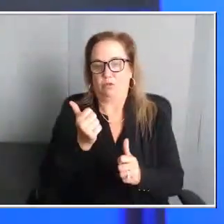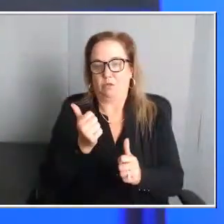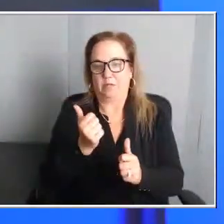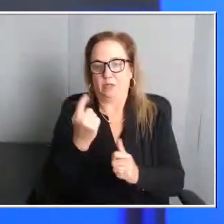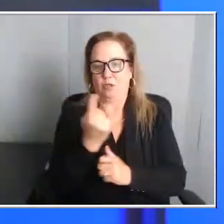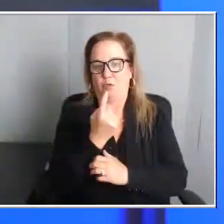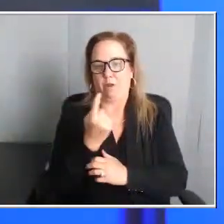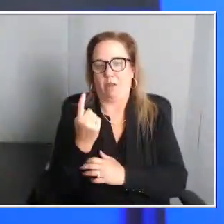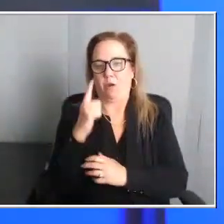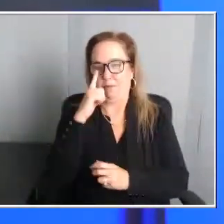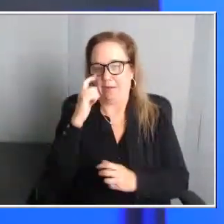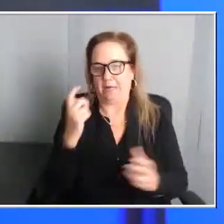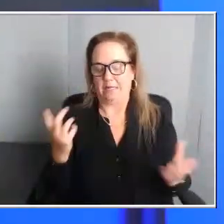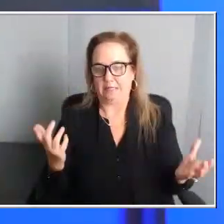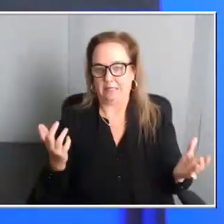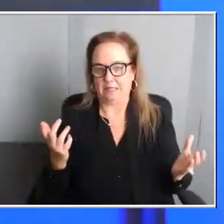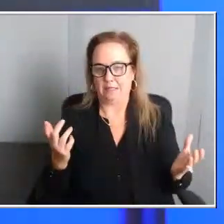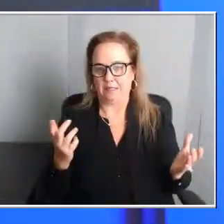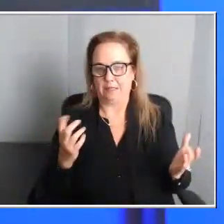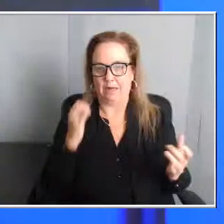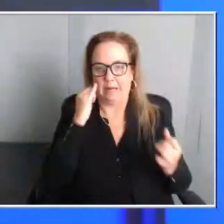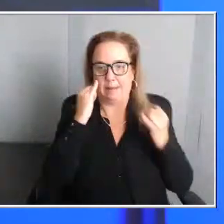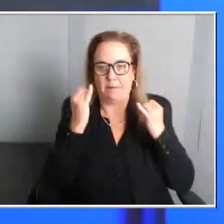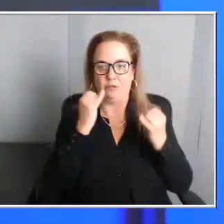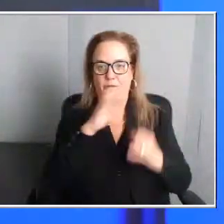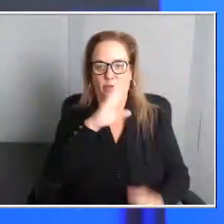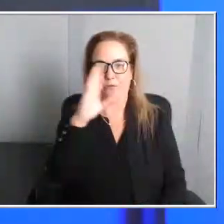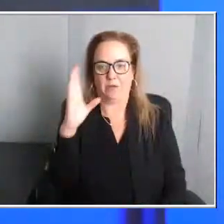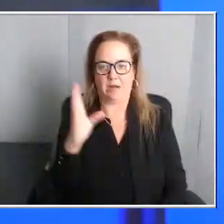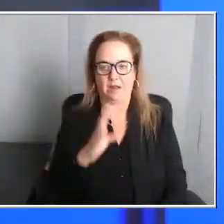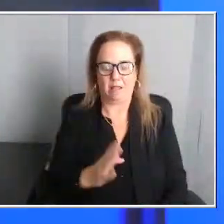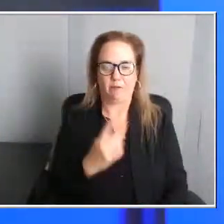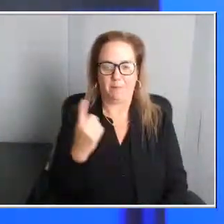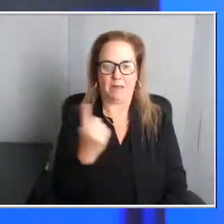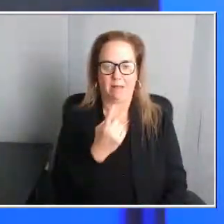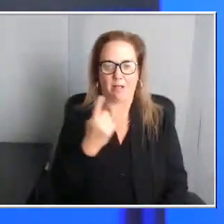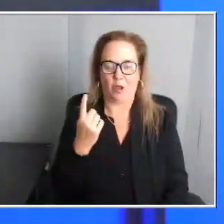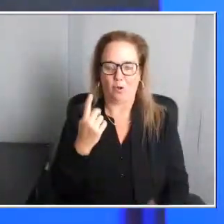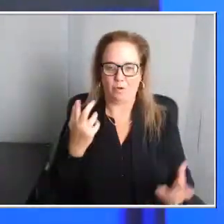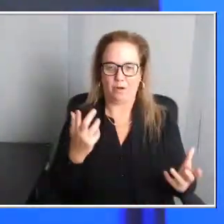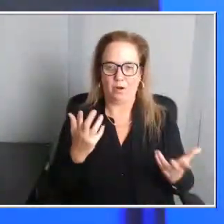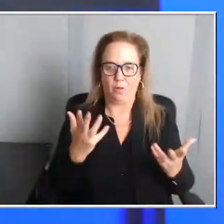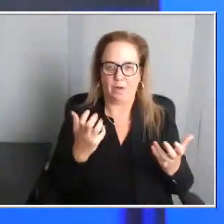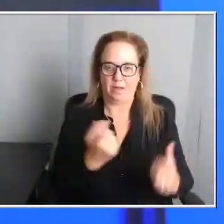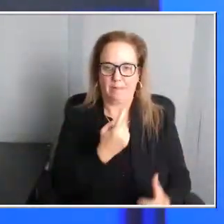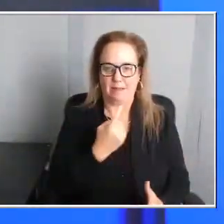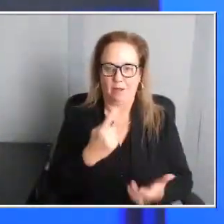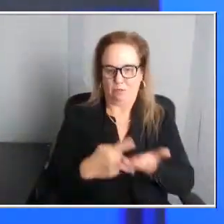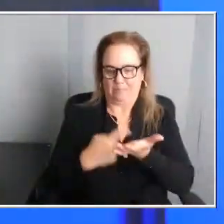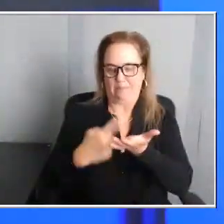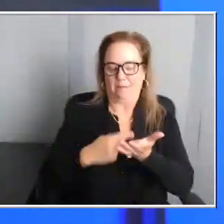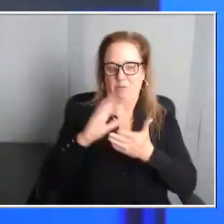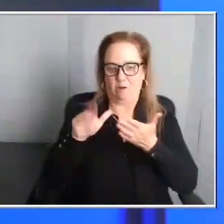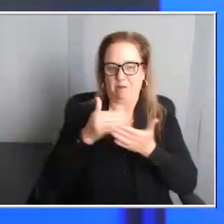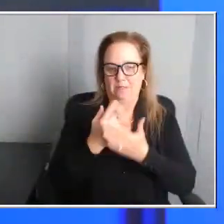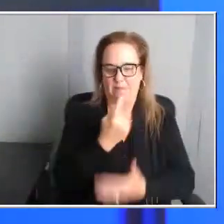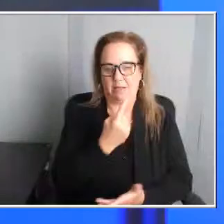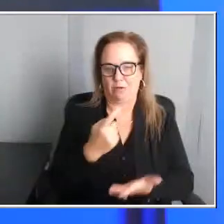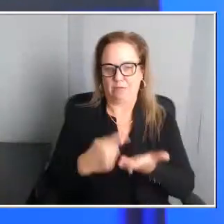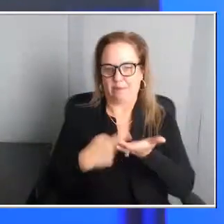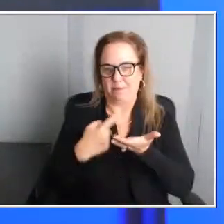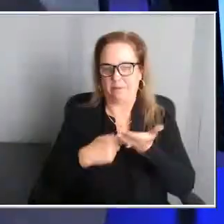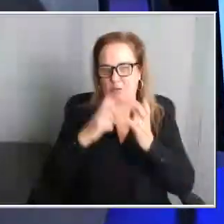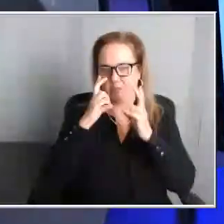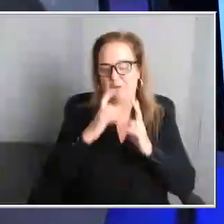because, imagine if you could never be alone. Right. We all need to be alone sometimes. So it's just an honor